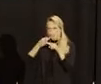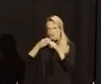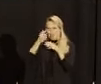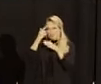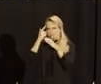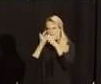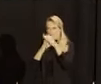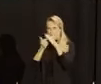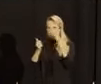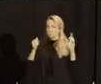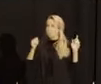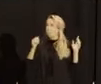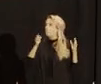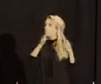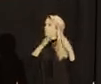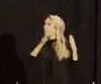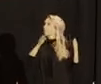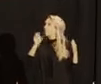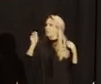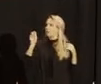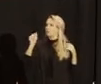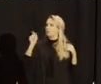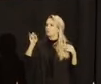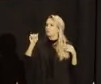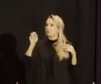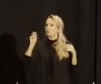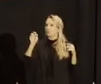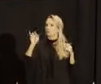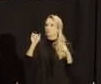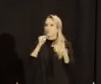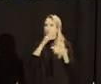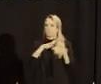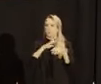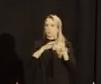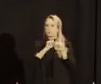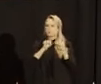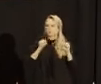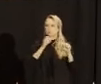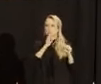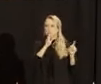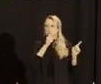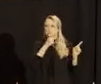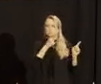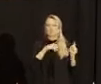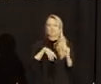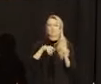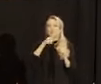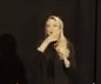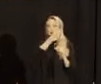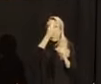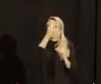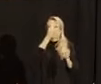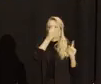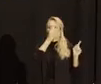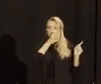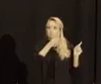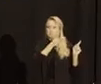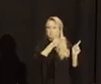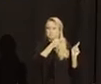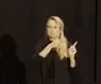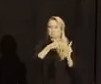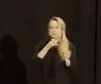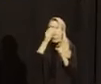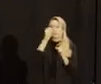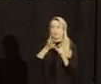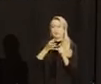your representatives is to actually know the bill names and numbers. So you're not talking about